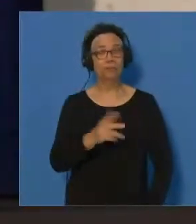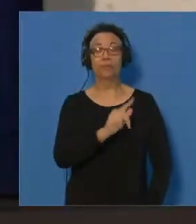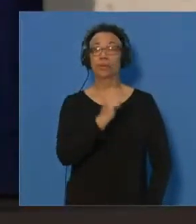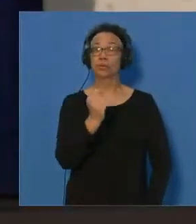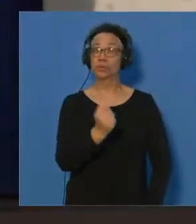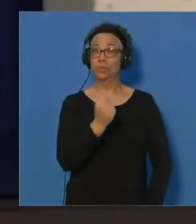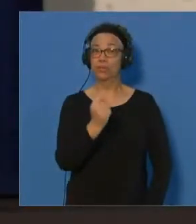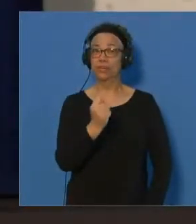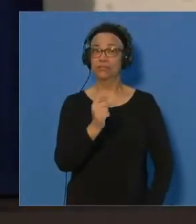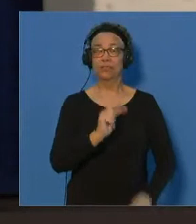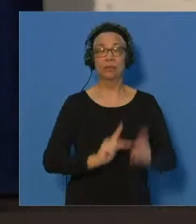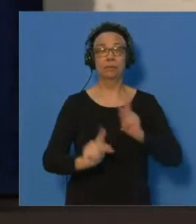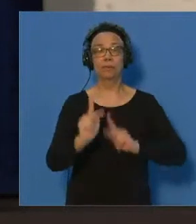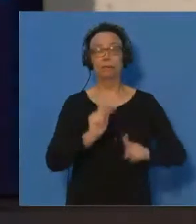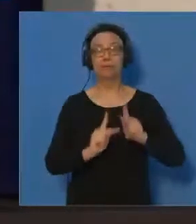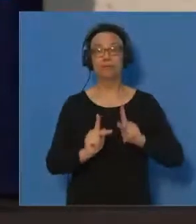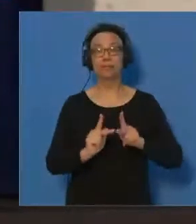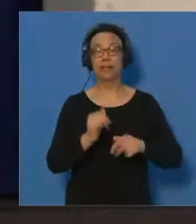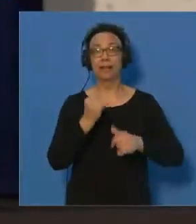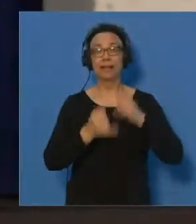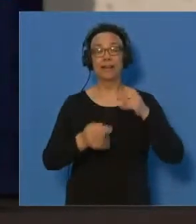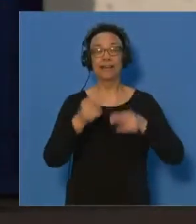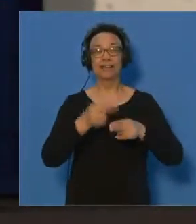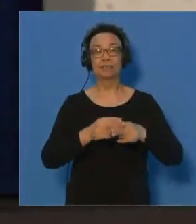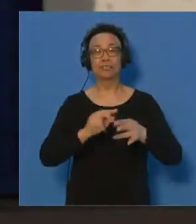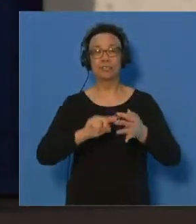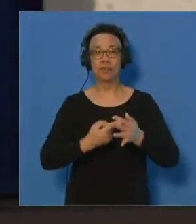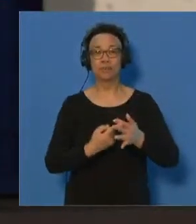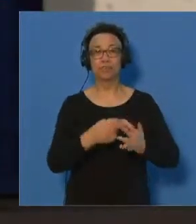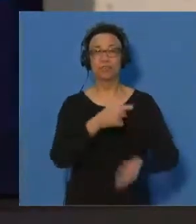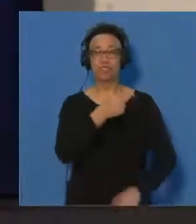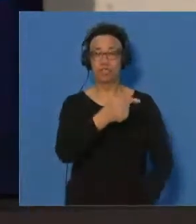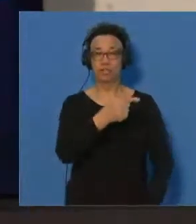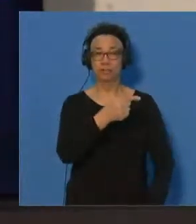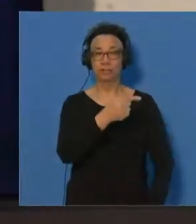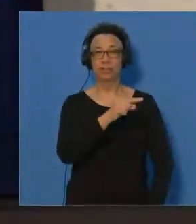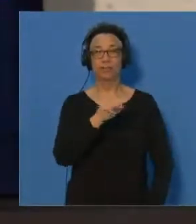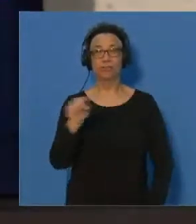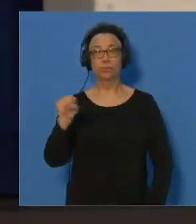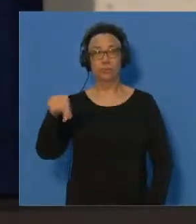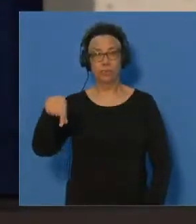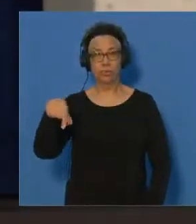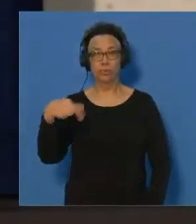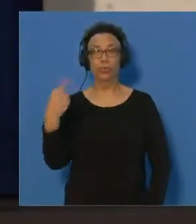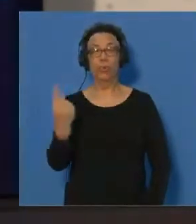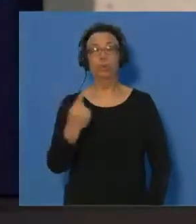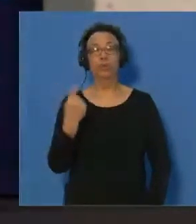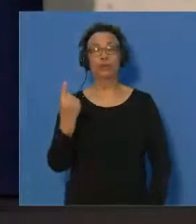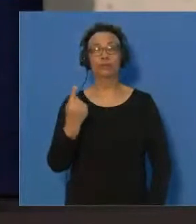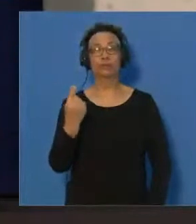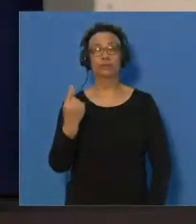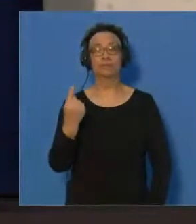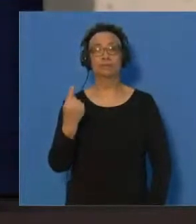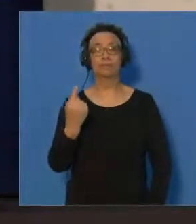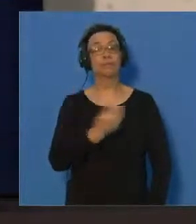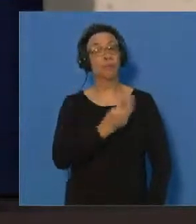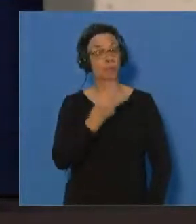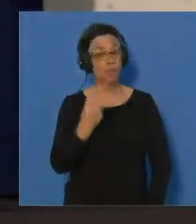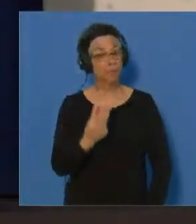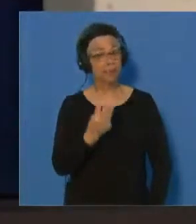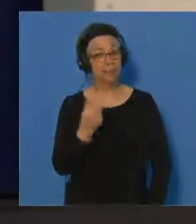Tuesdays to Q only.